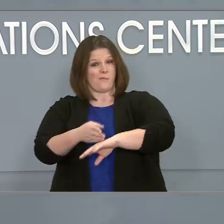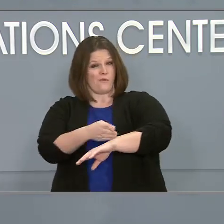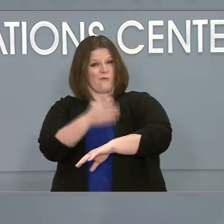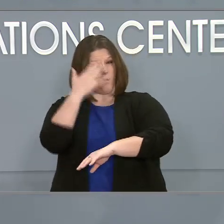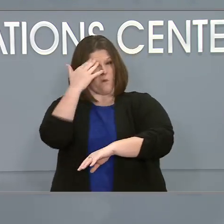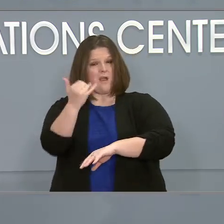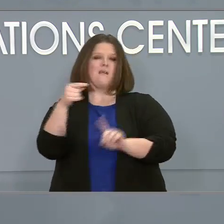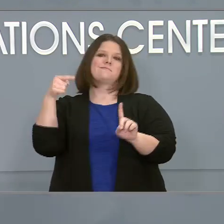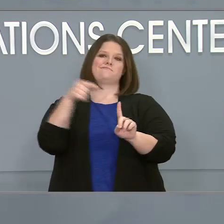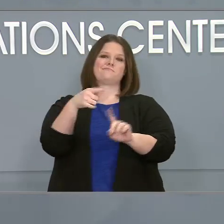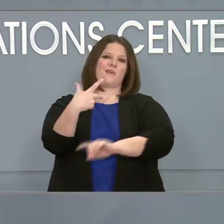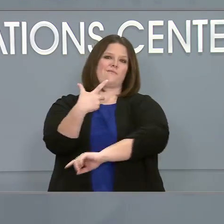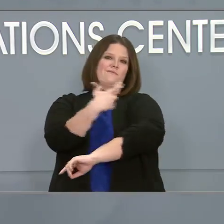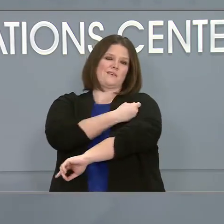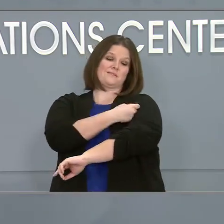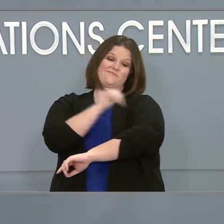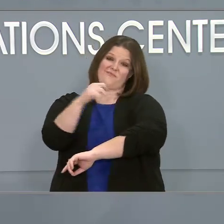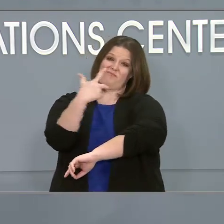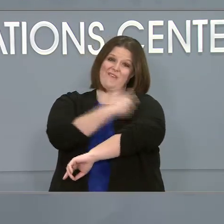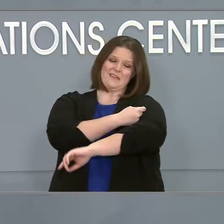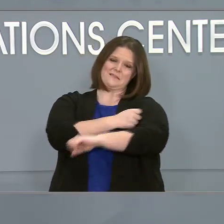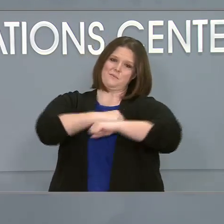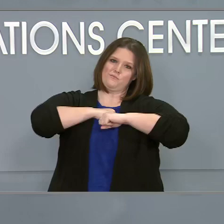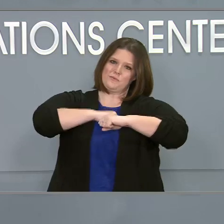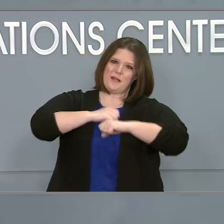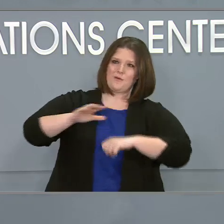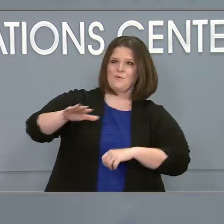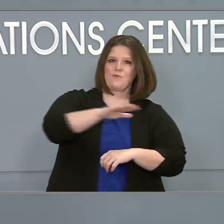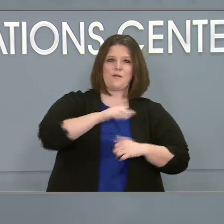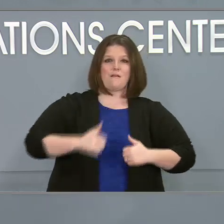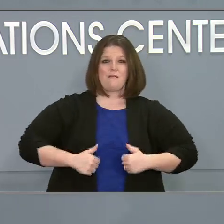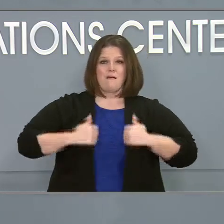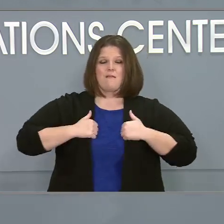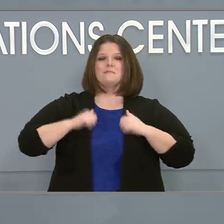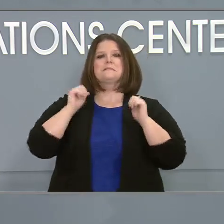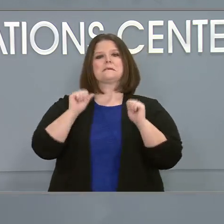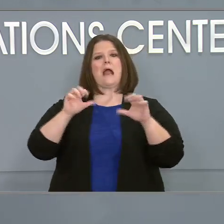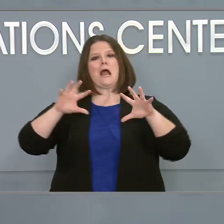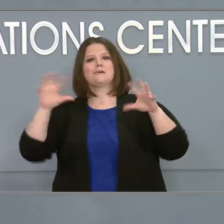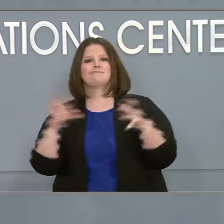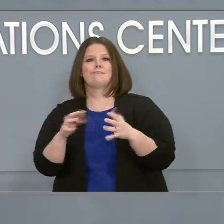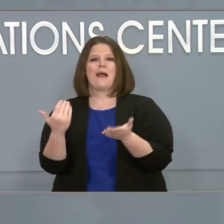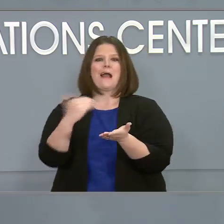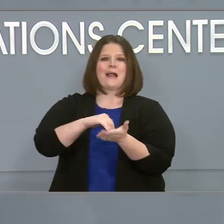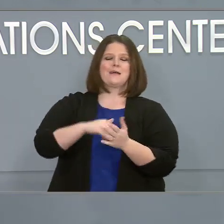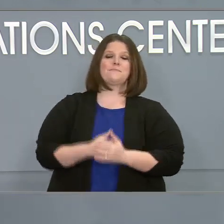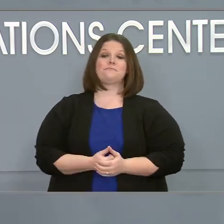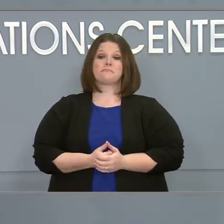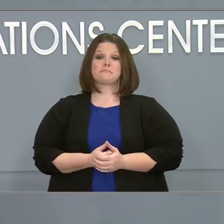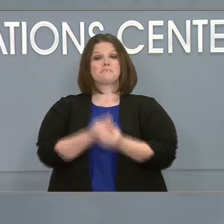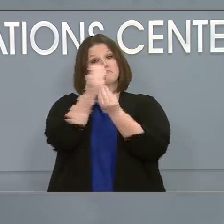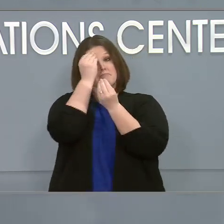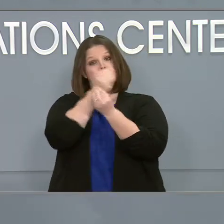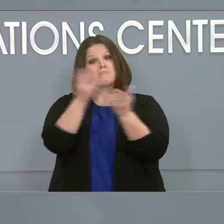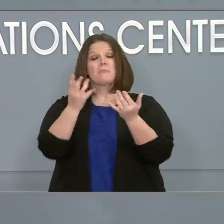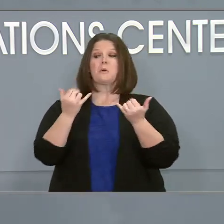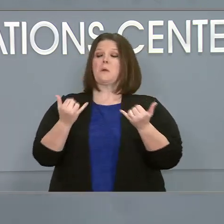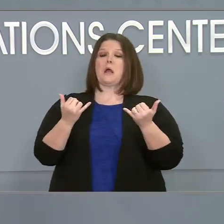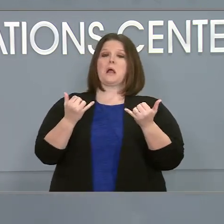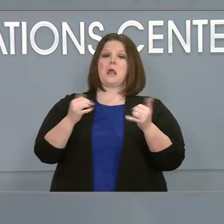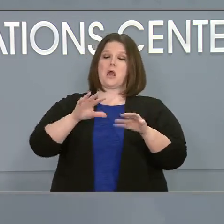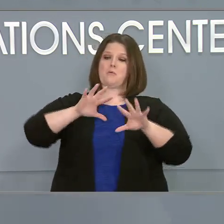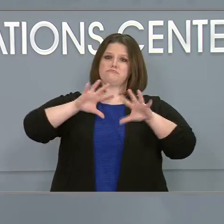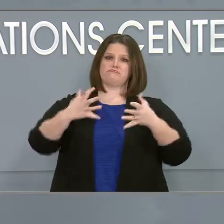us to get back to the things that we've loved and missed. Right now, 73% of our adults have received at